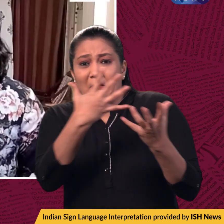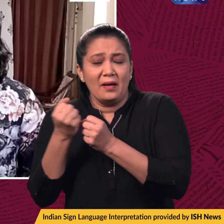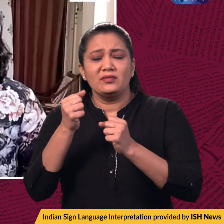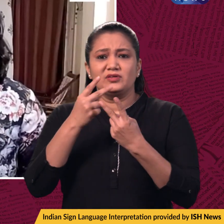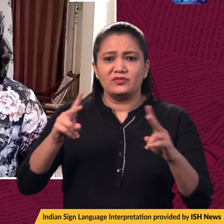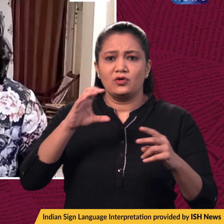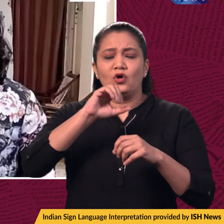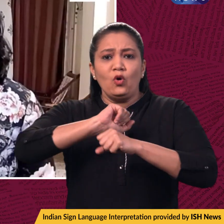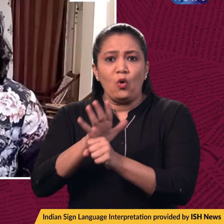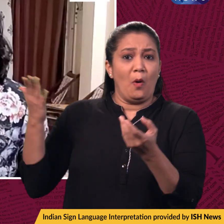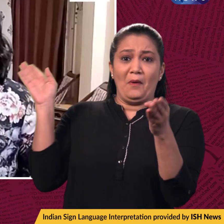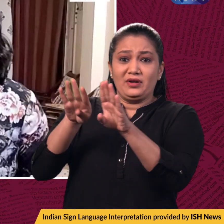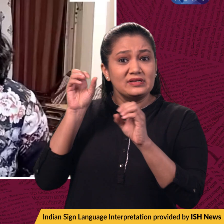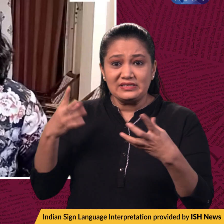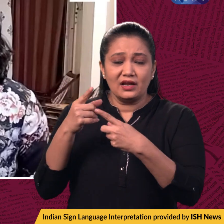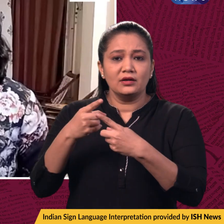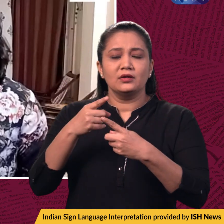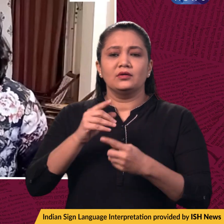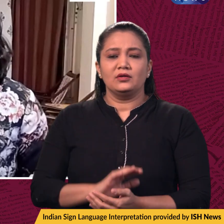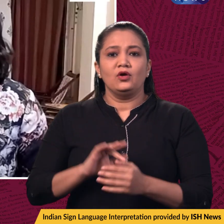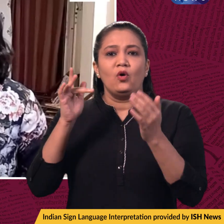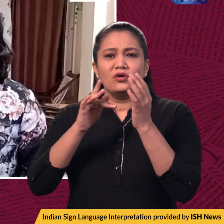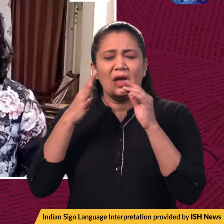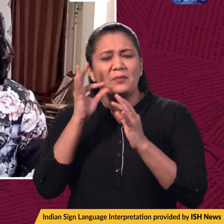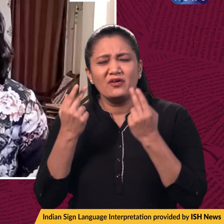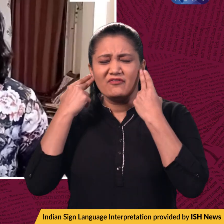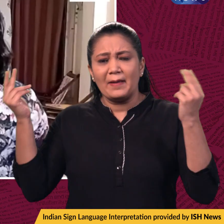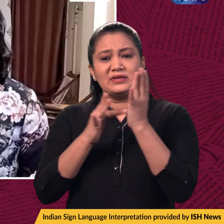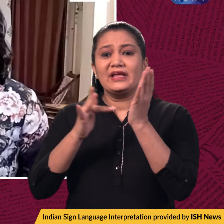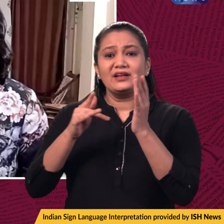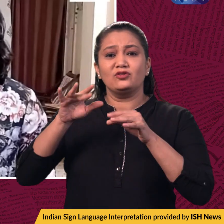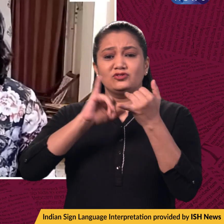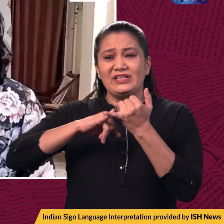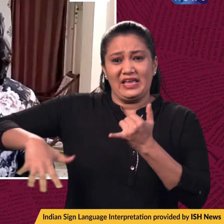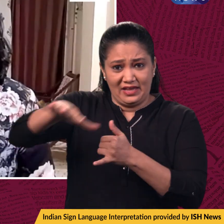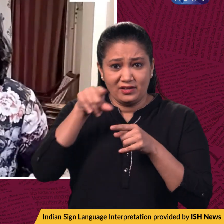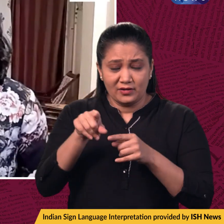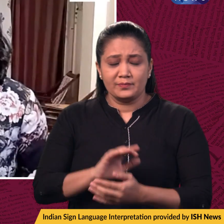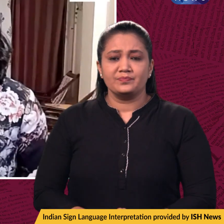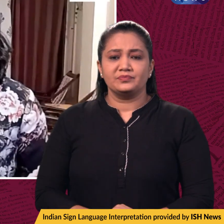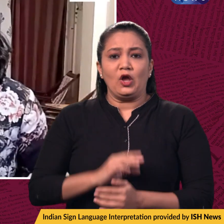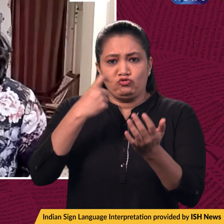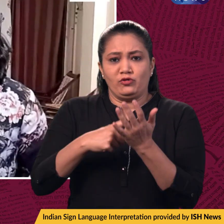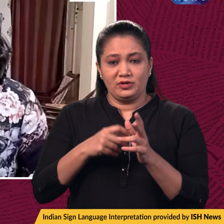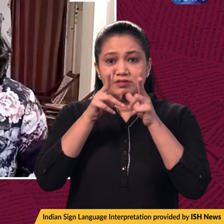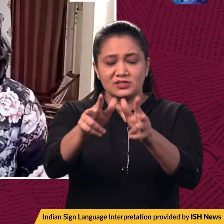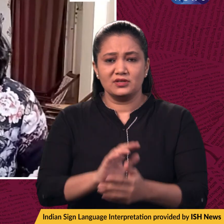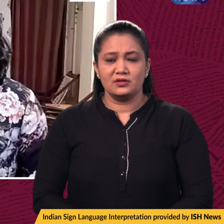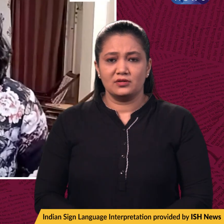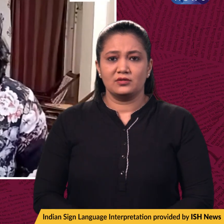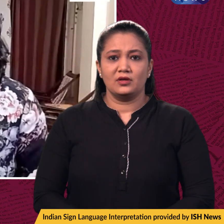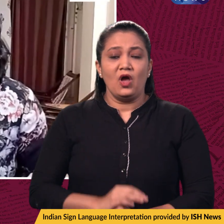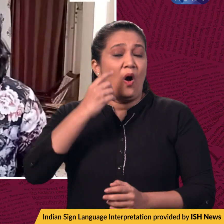imposed a COVID lockdown in its tech hub of Shenzhen. Now, this is according to a report by Reuters, which says that